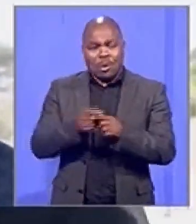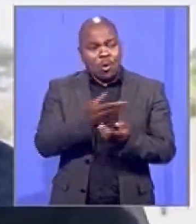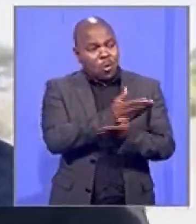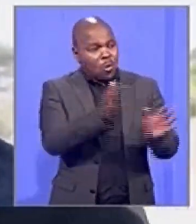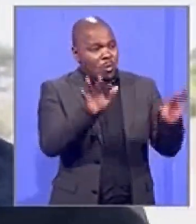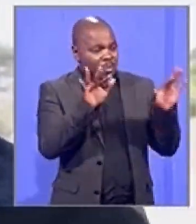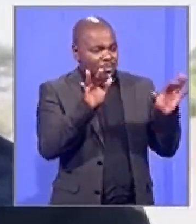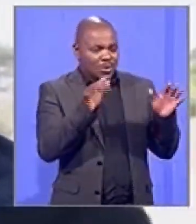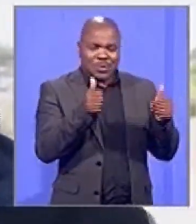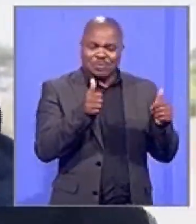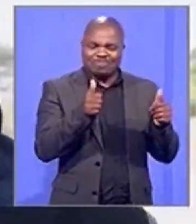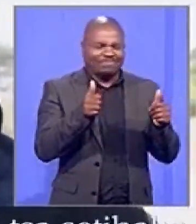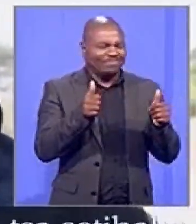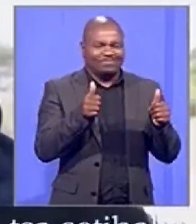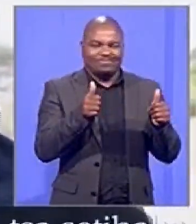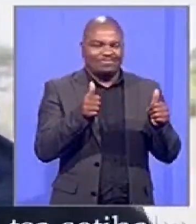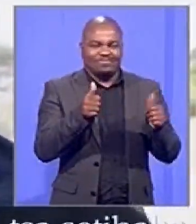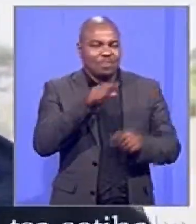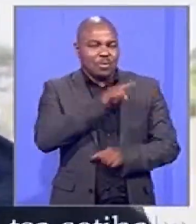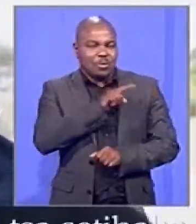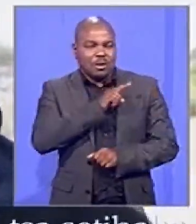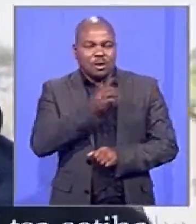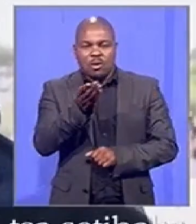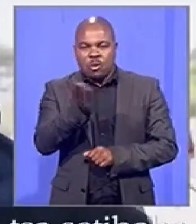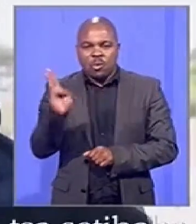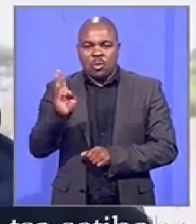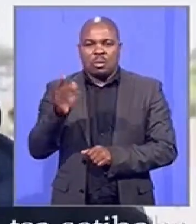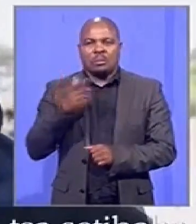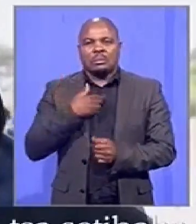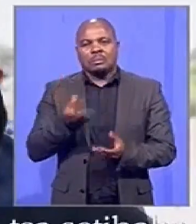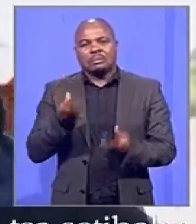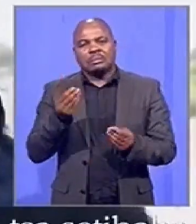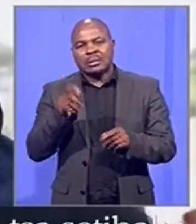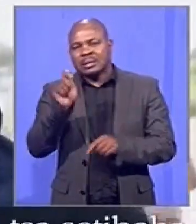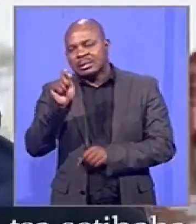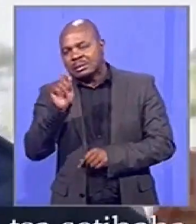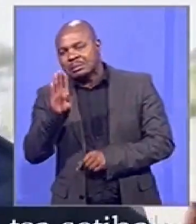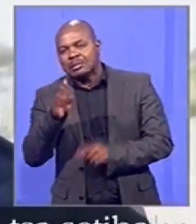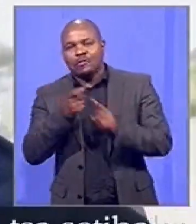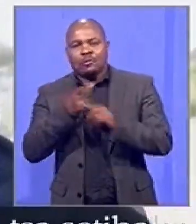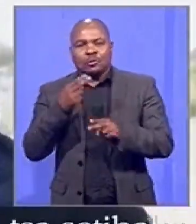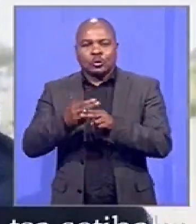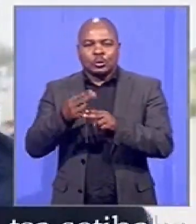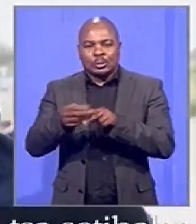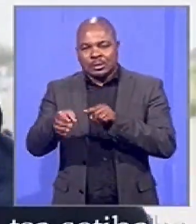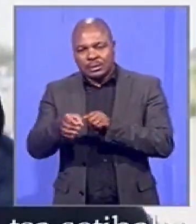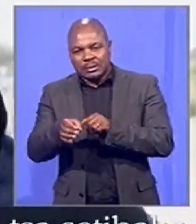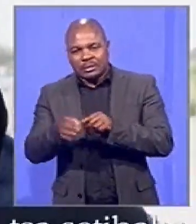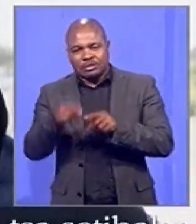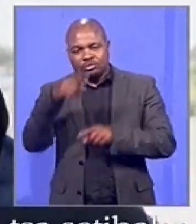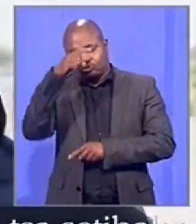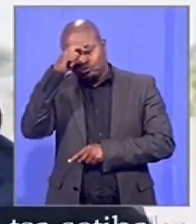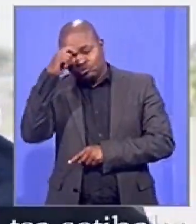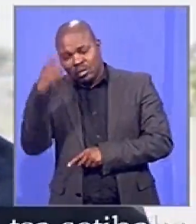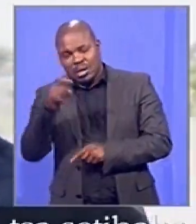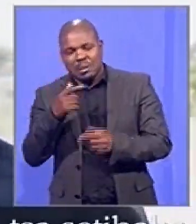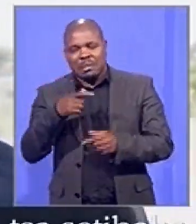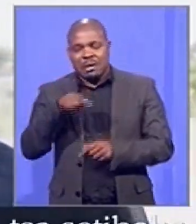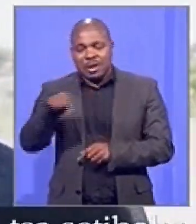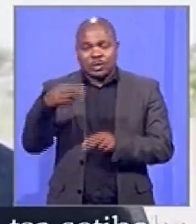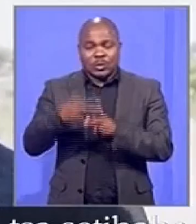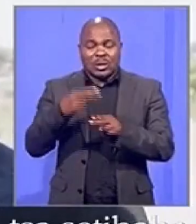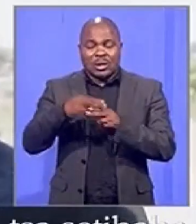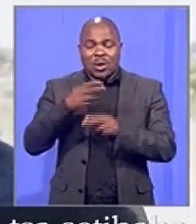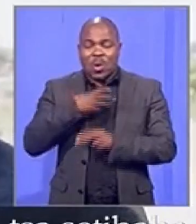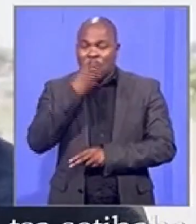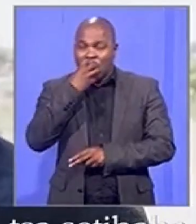people because we all get TB from the toilets. It's summer, it's hot in the toilet. You